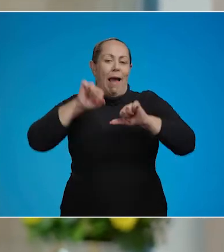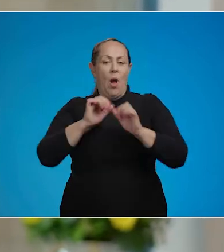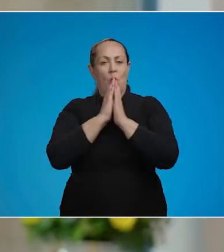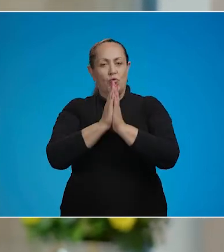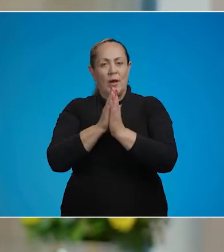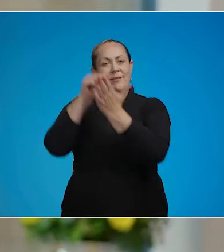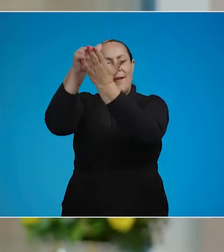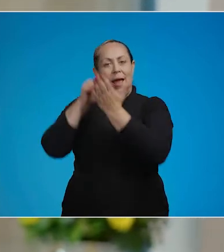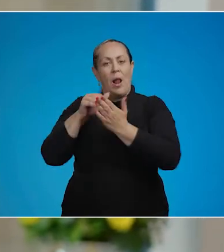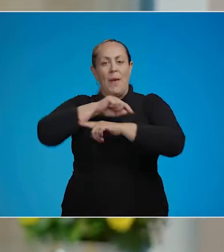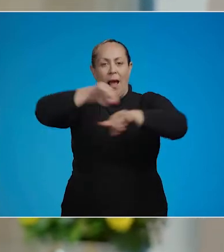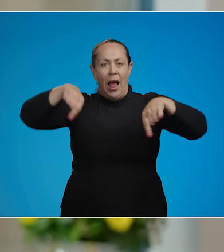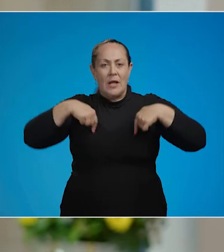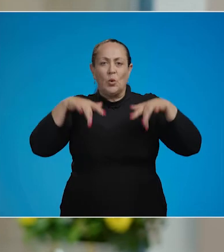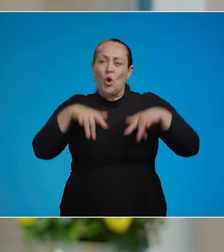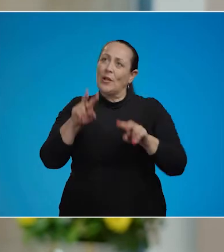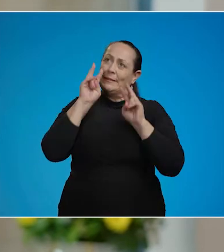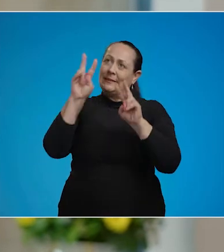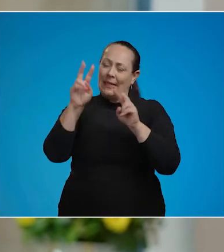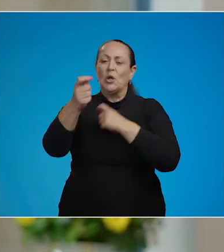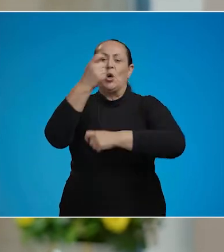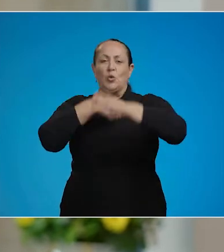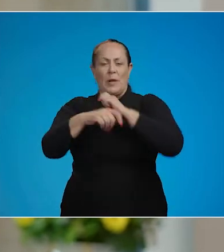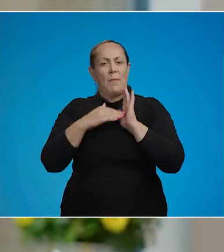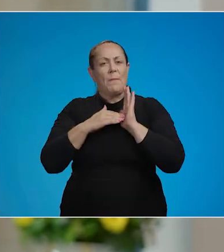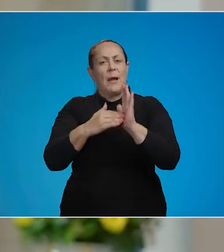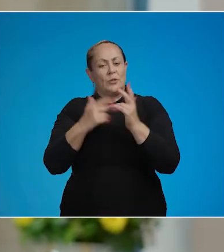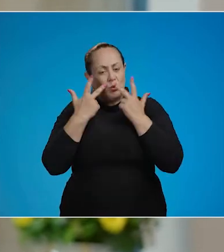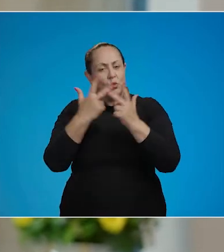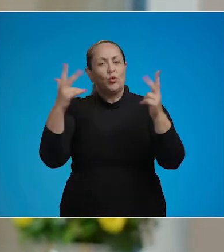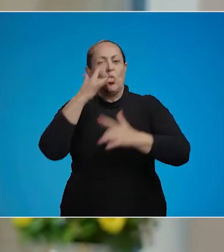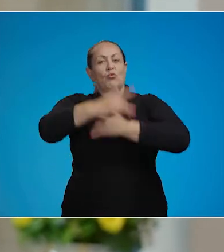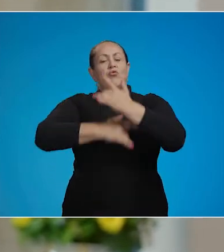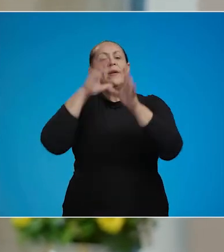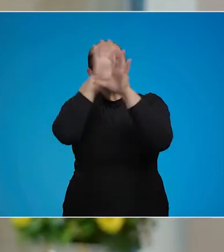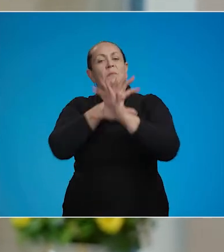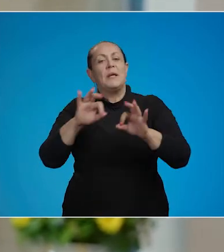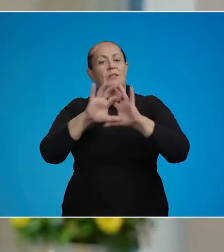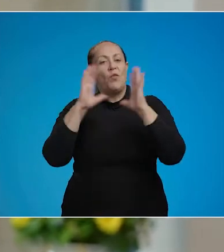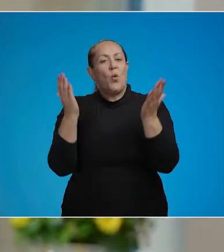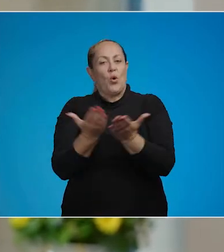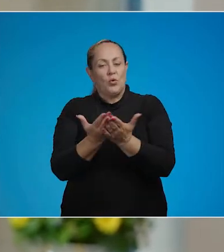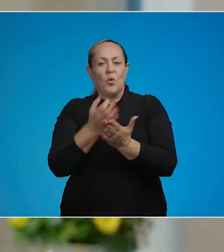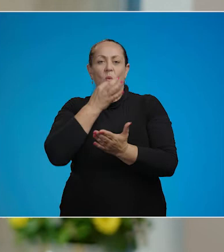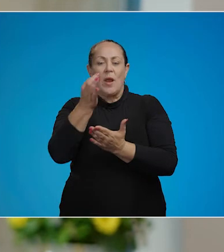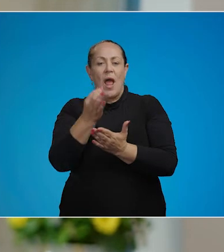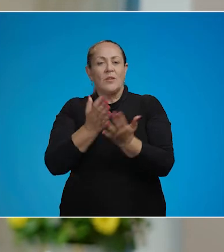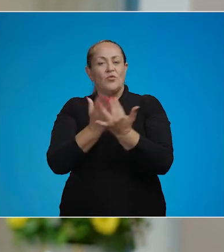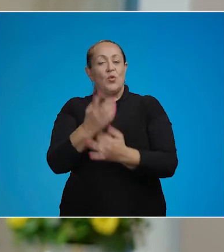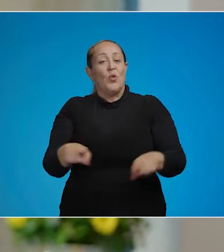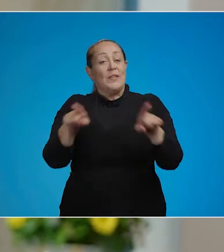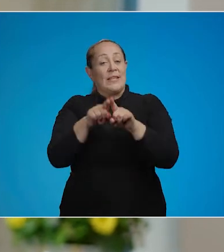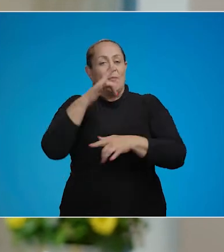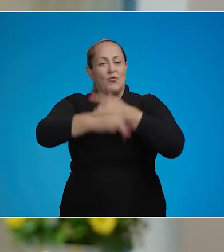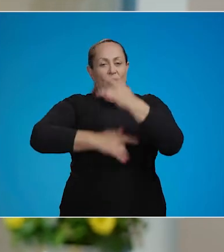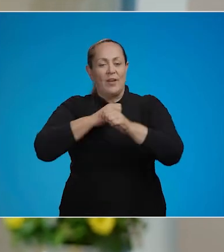and help us who have not seen to be messengers of Christ's peace. We ask this through the